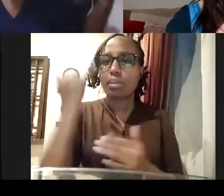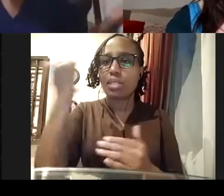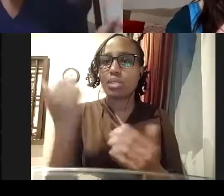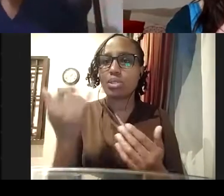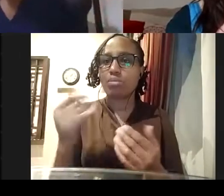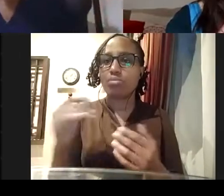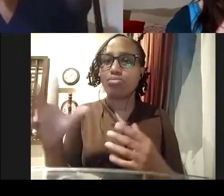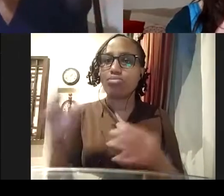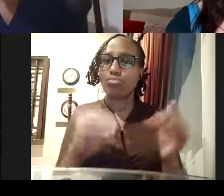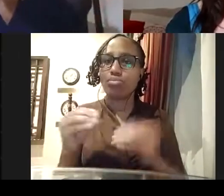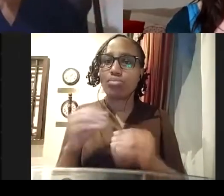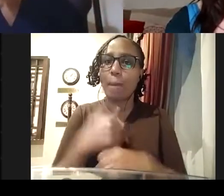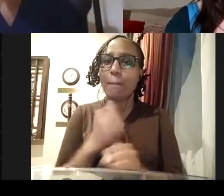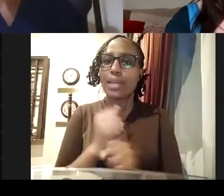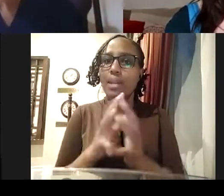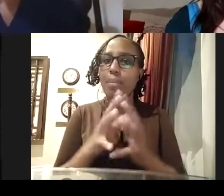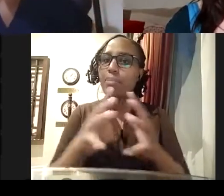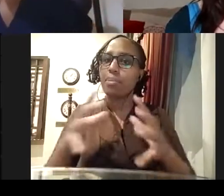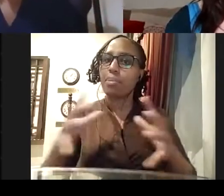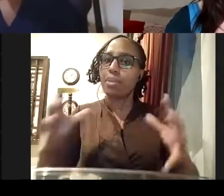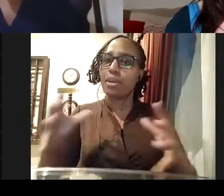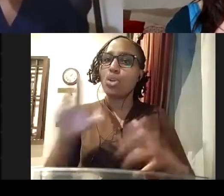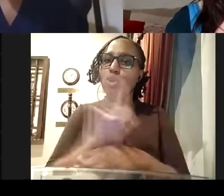it bigger and better by using your creative imagination?